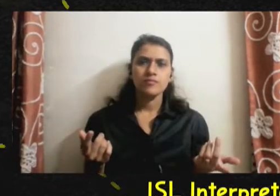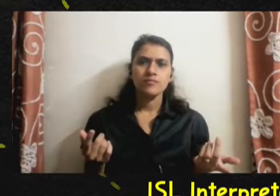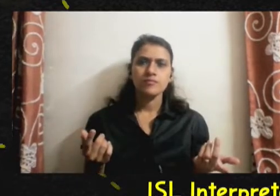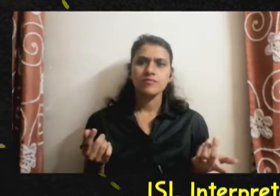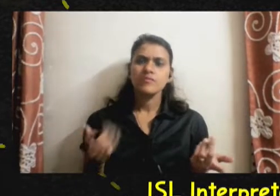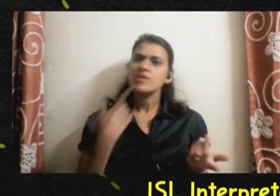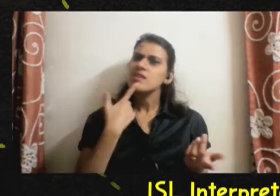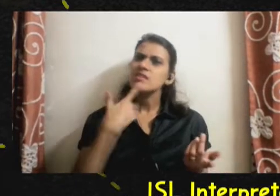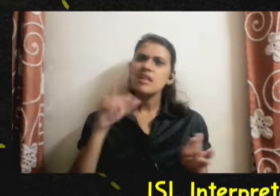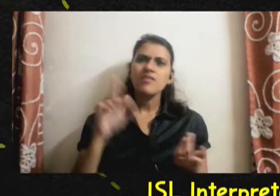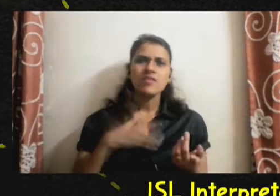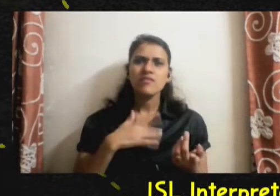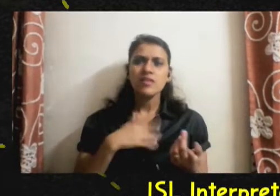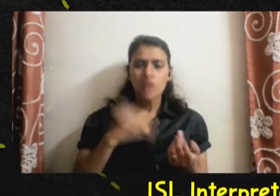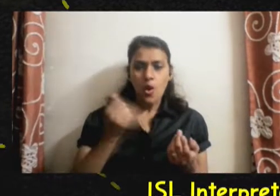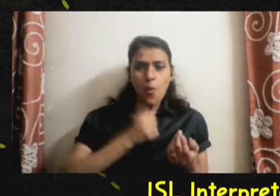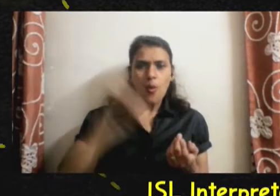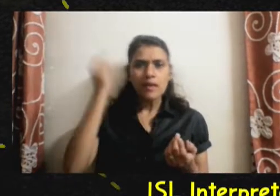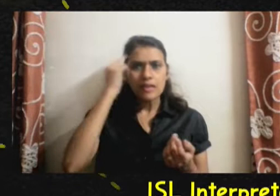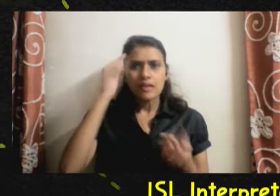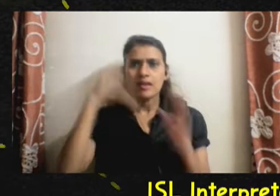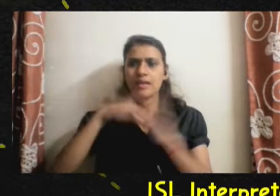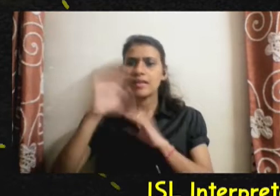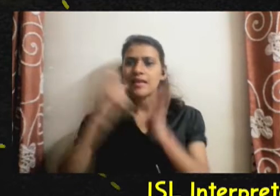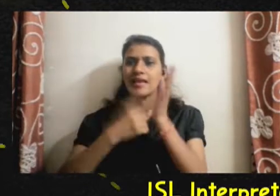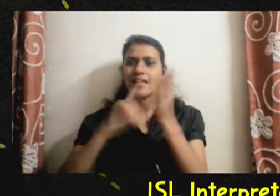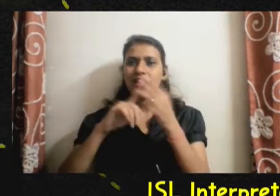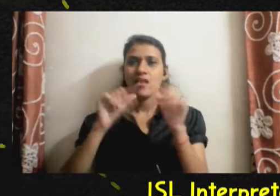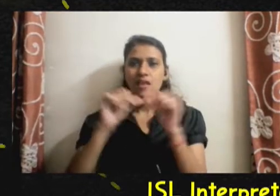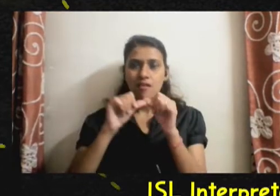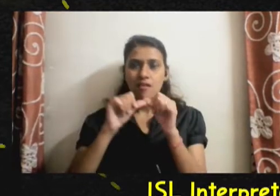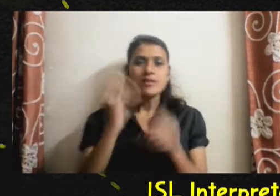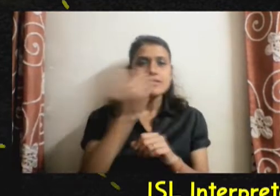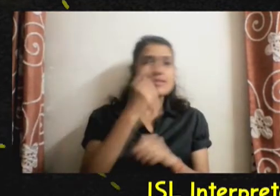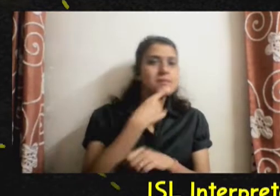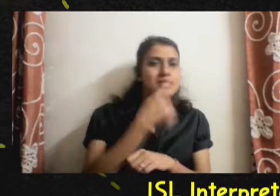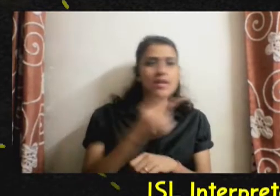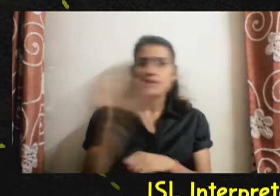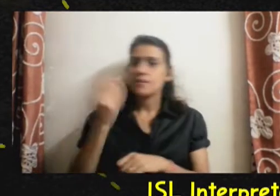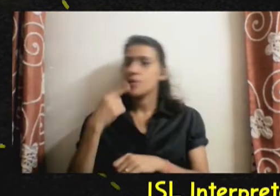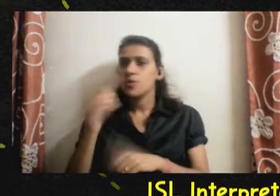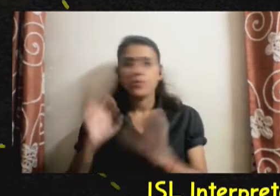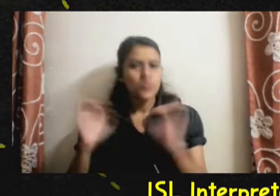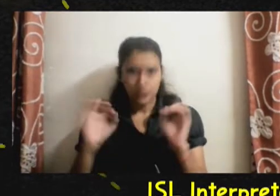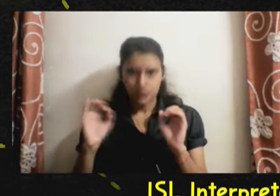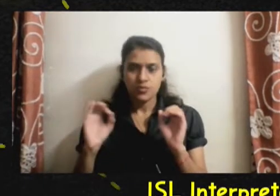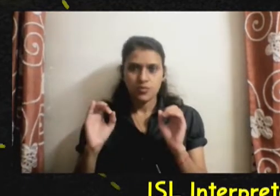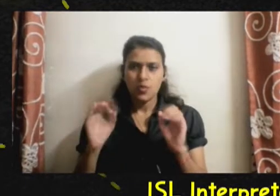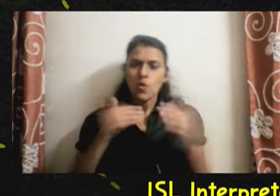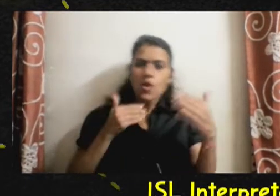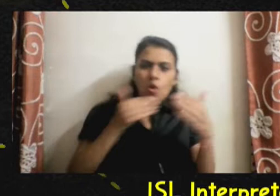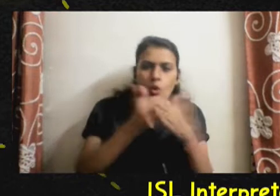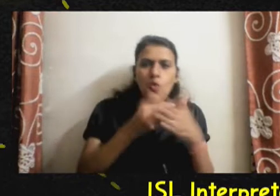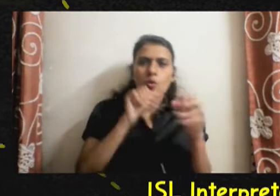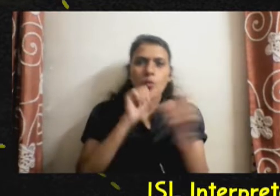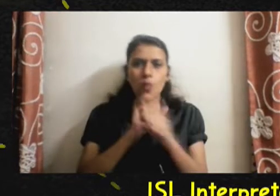driven our thinking at Kriya when we started shaping Kahin Unkahin Baatein. And I think we work very closely with Grambani,